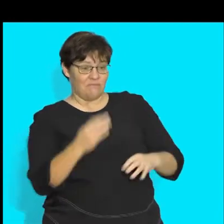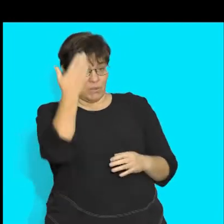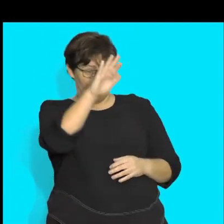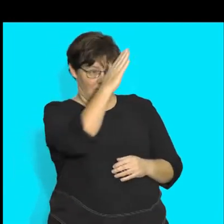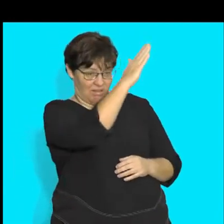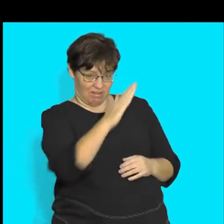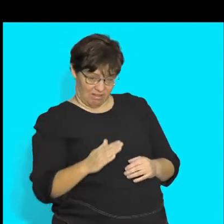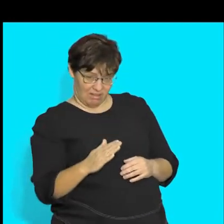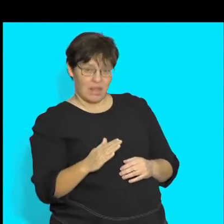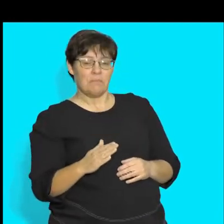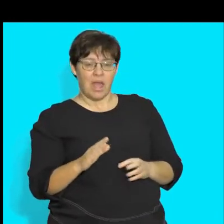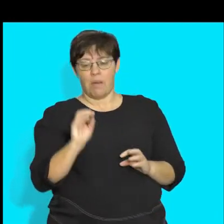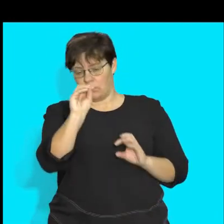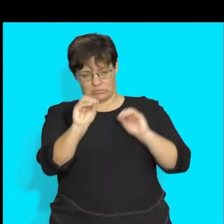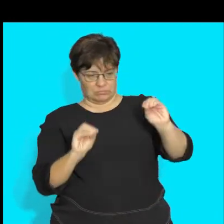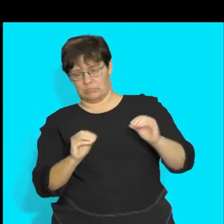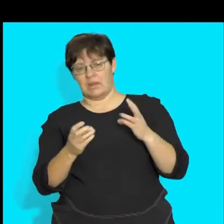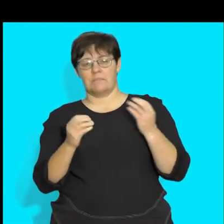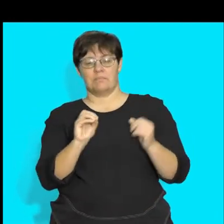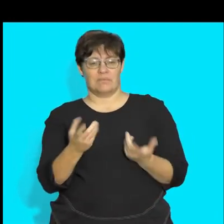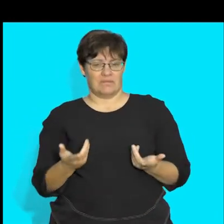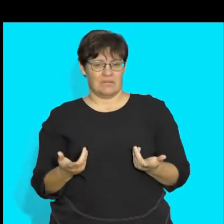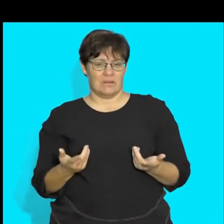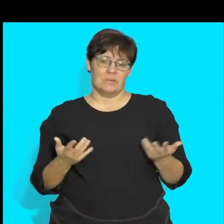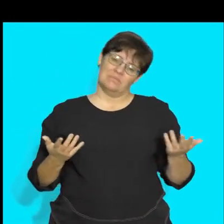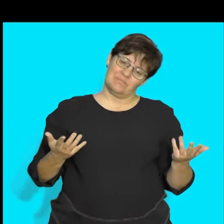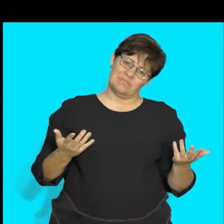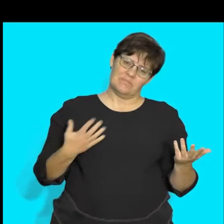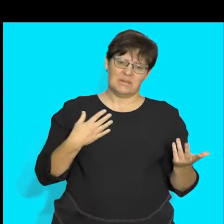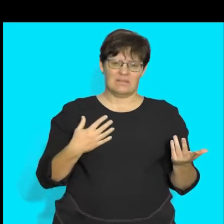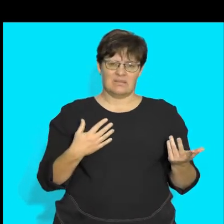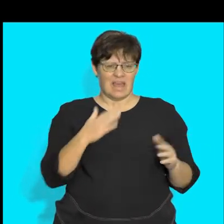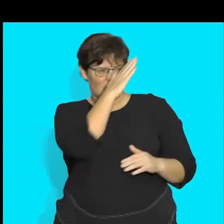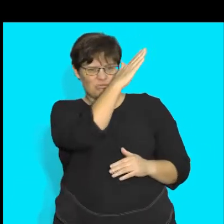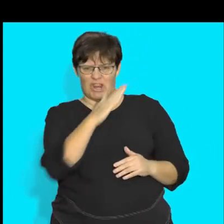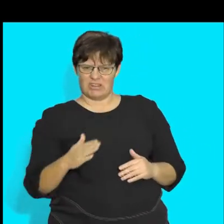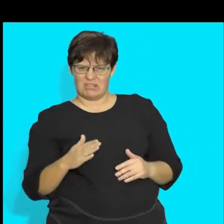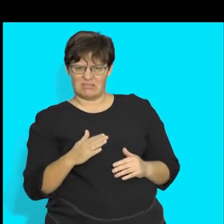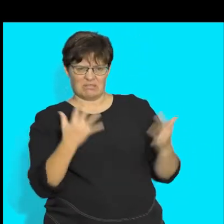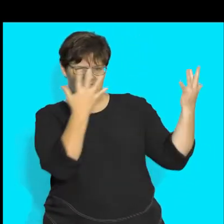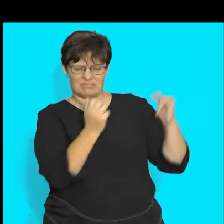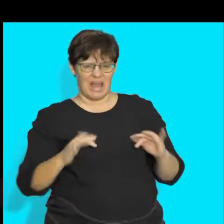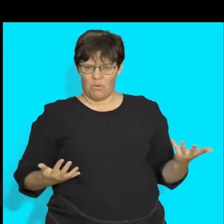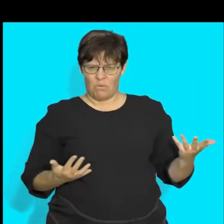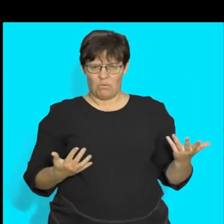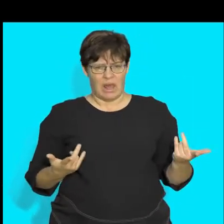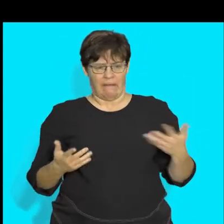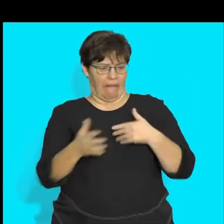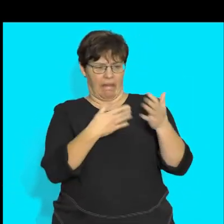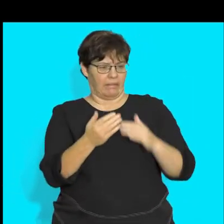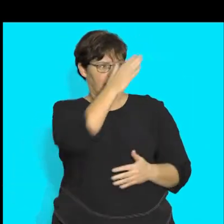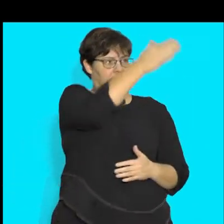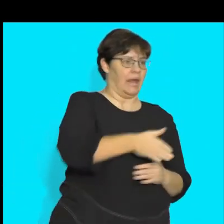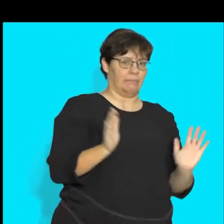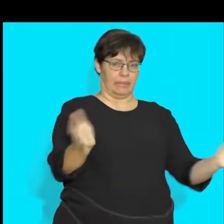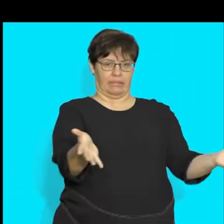I know what the gradient is, I can sub in the point. But how do I calculate the gradient of that line? It looks like it's just a random